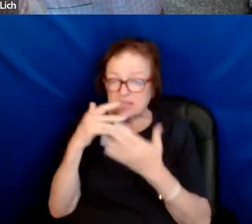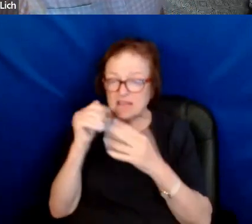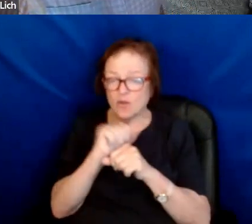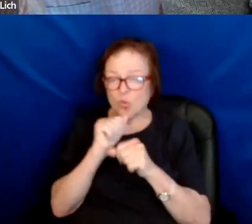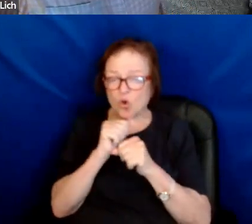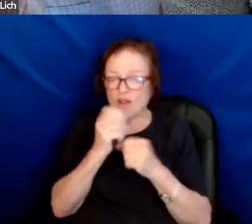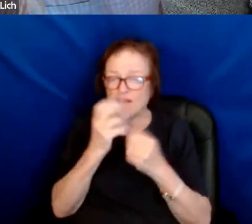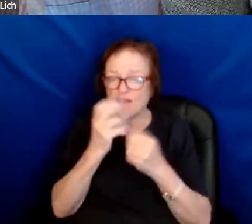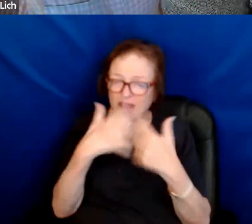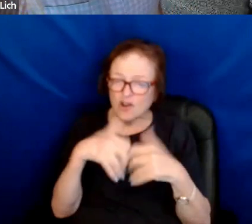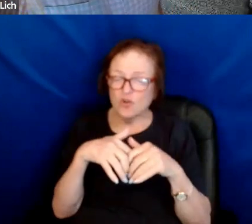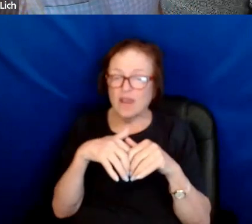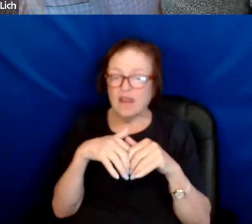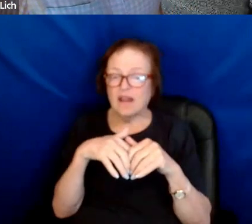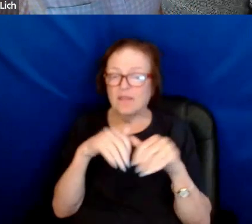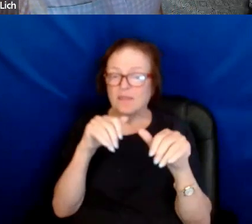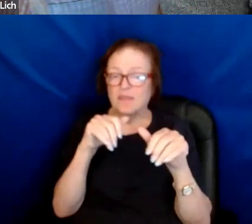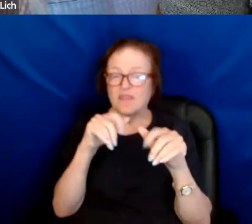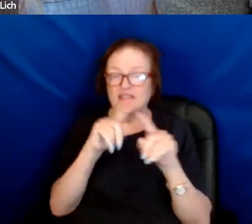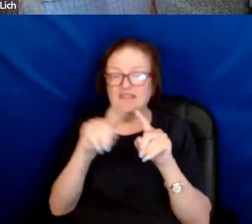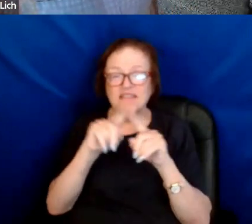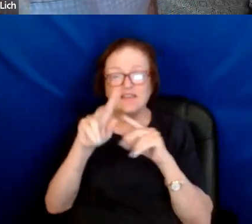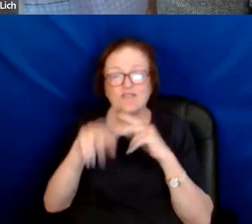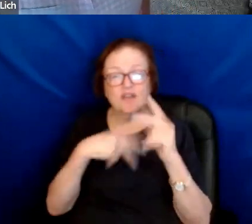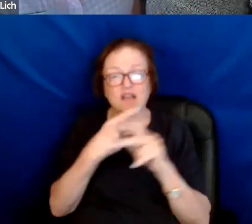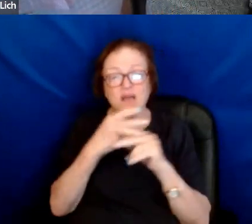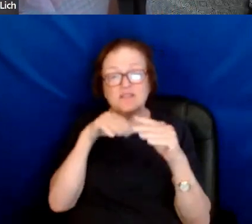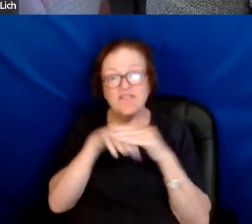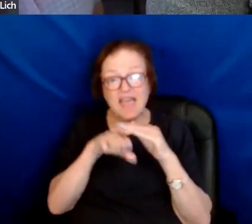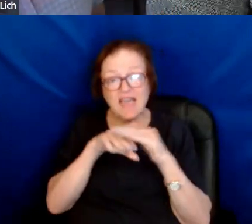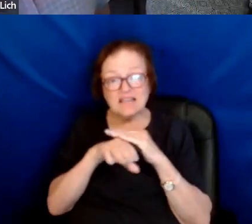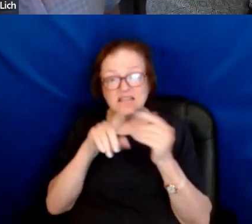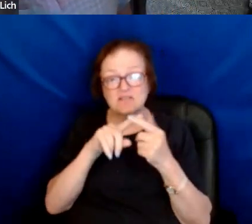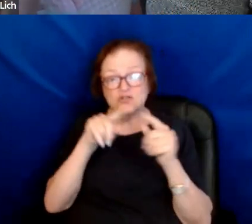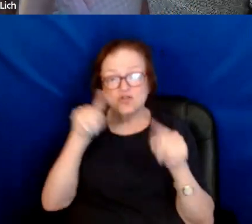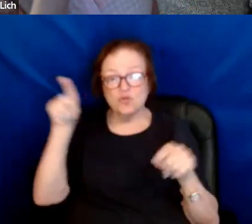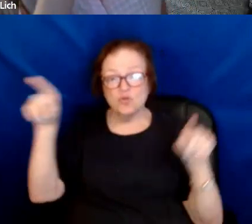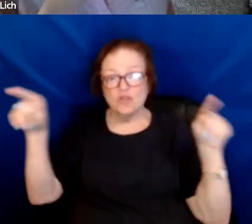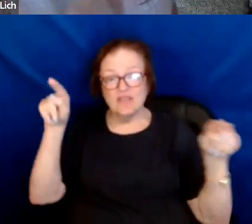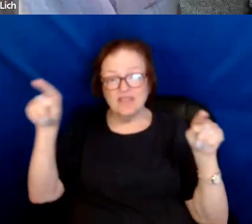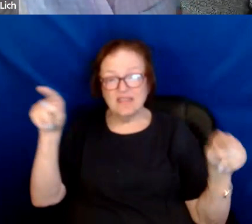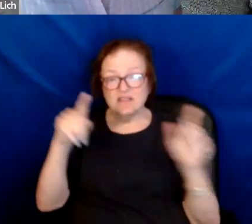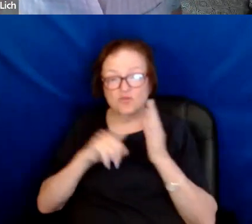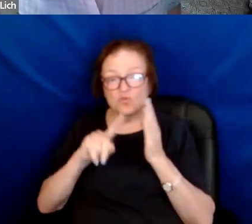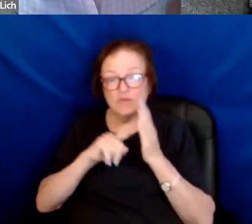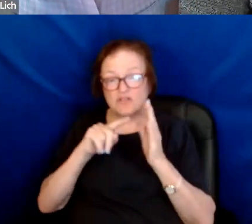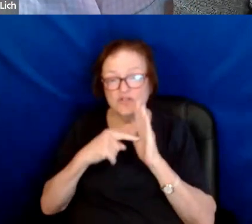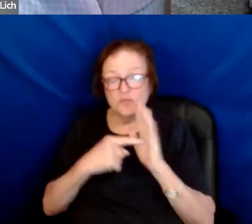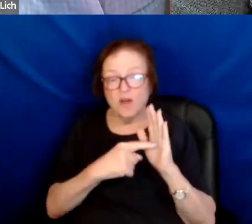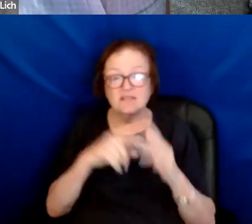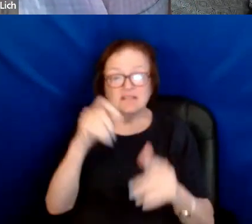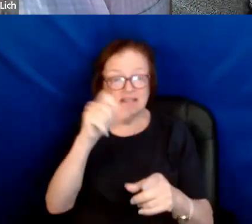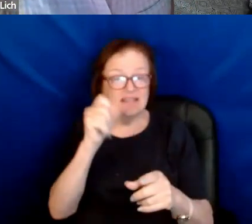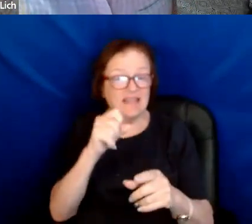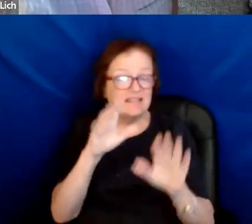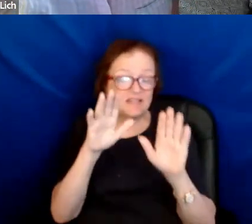these those kinds of concepts of access into these operations research models? Yeah, you're asking such